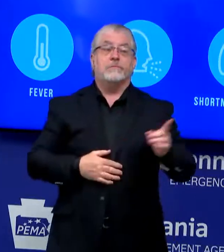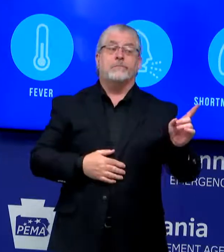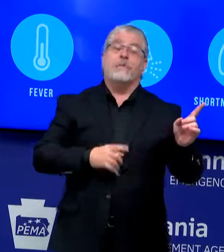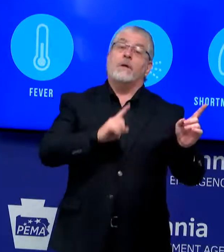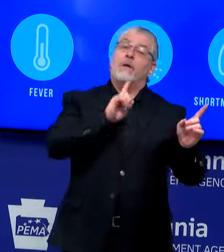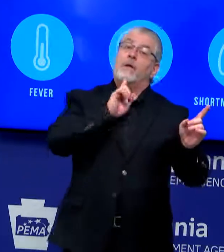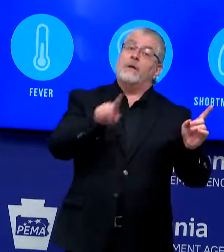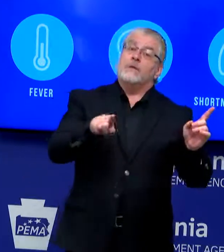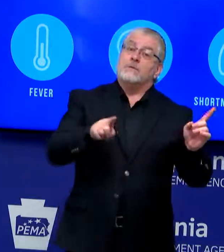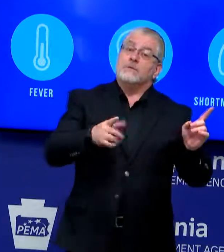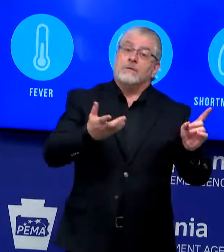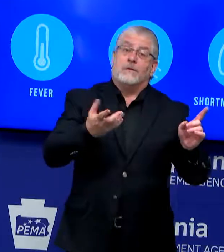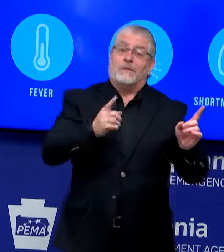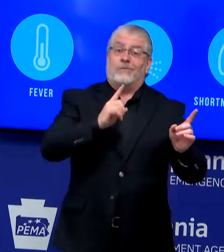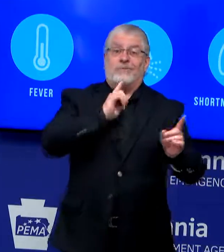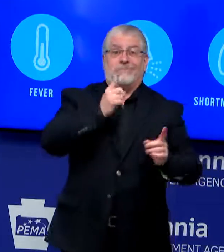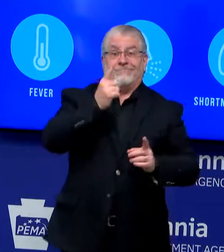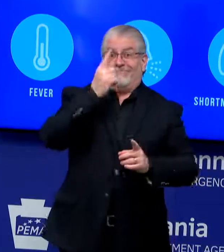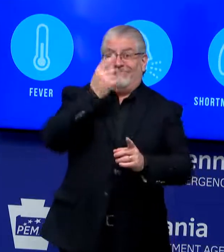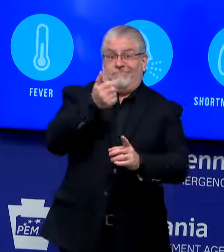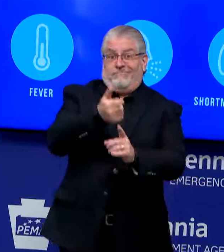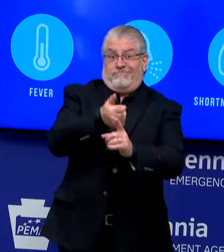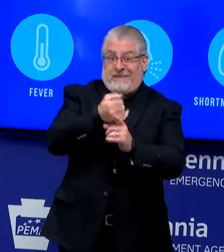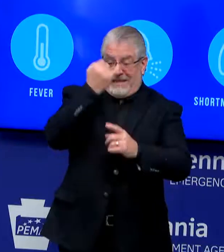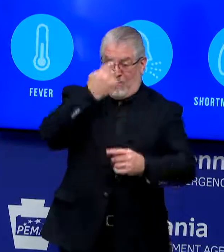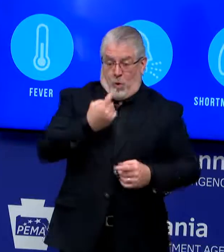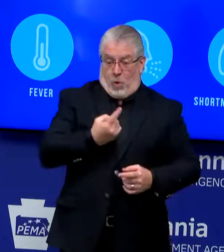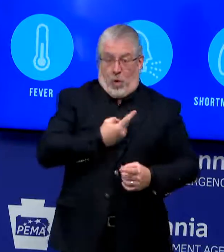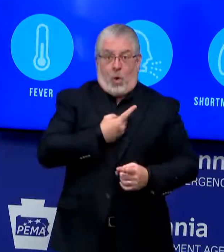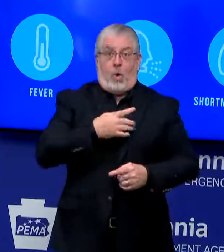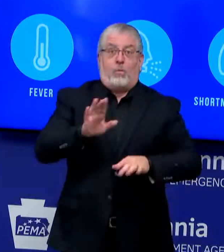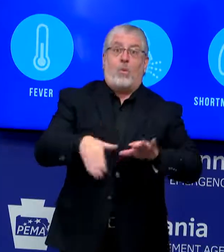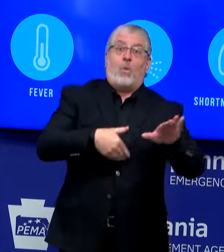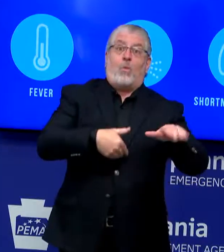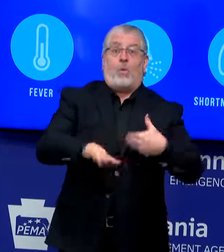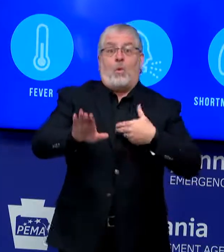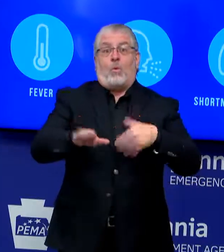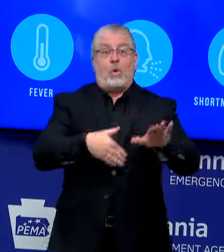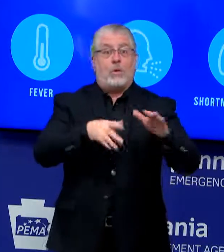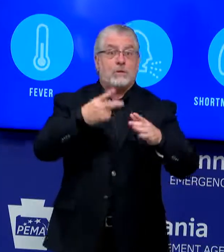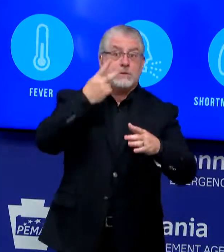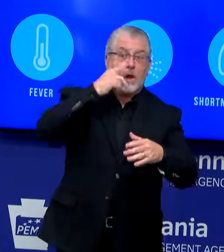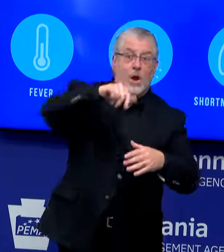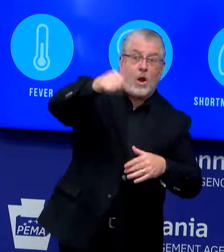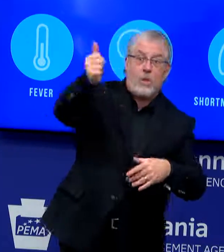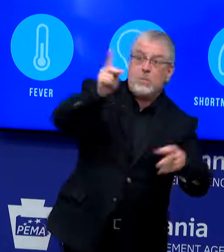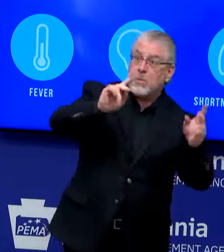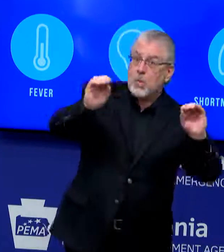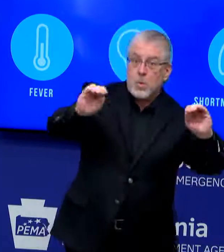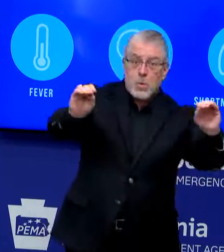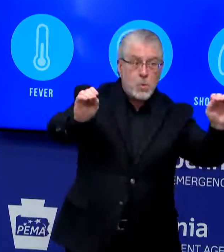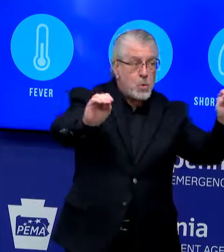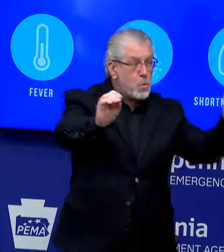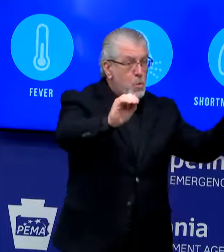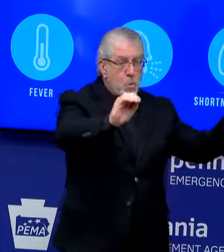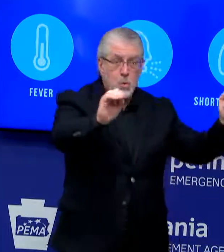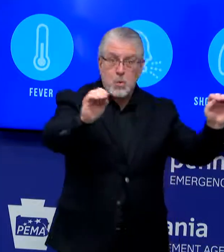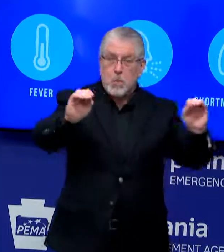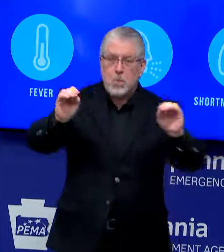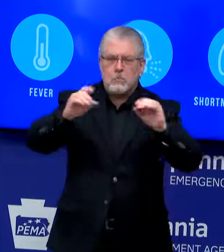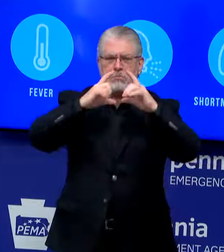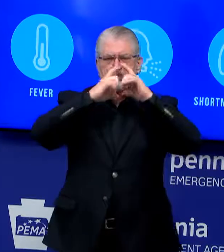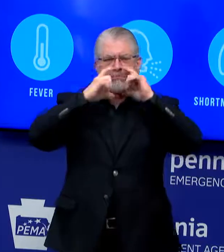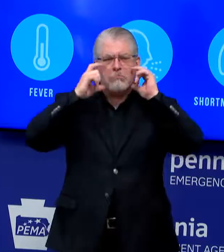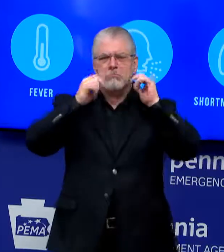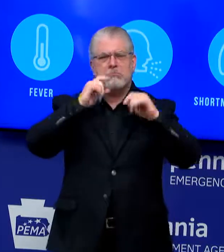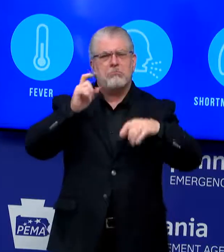anyone, then it's probably not necessary to wear a mask, because really it's the personal contact. But if you are out